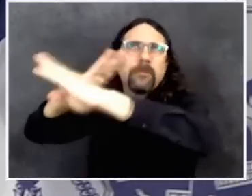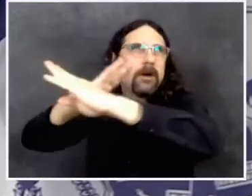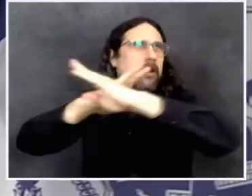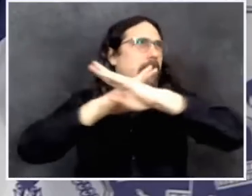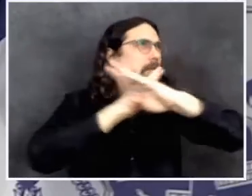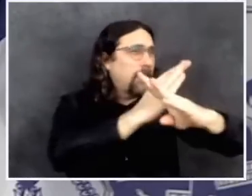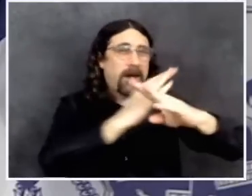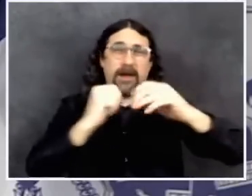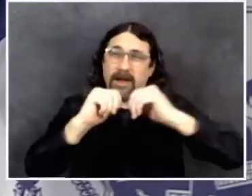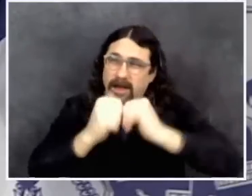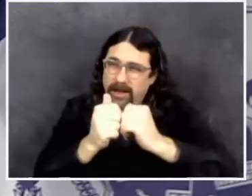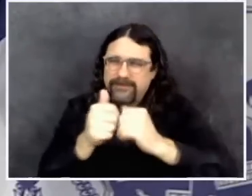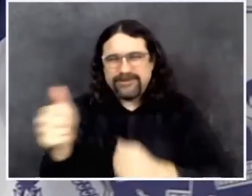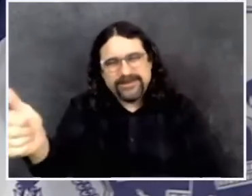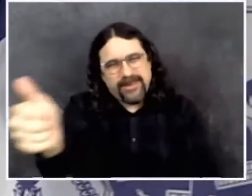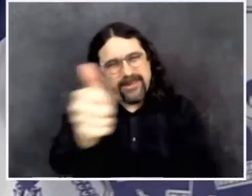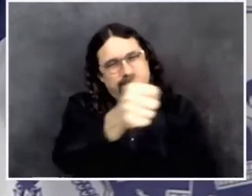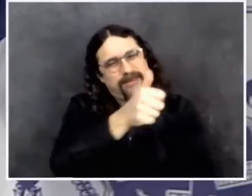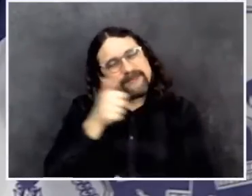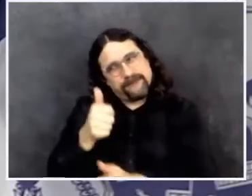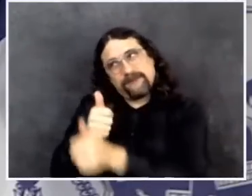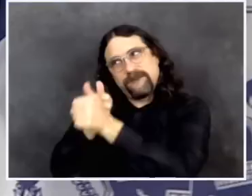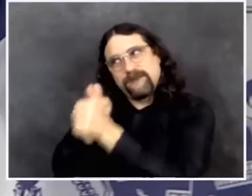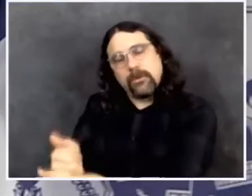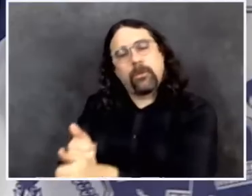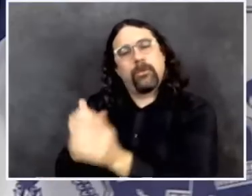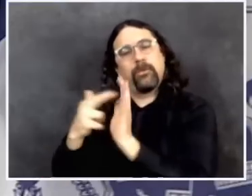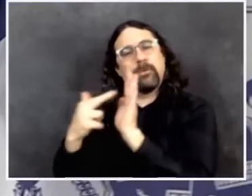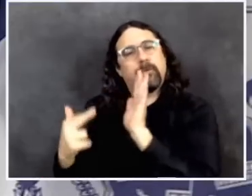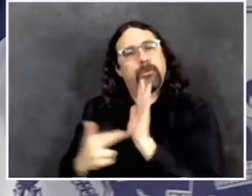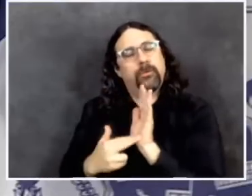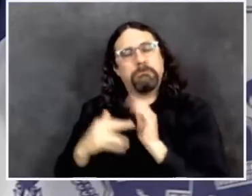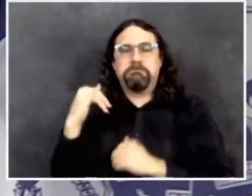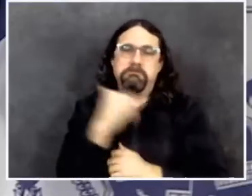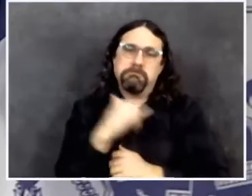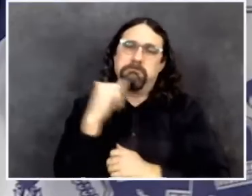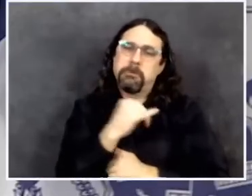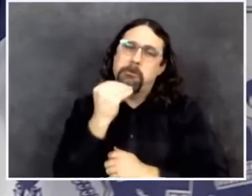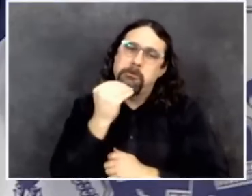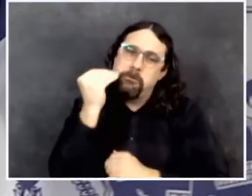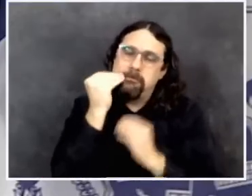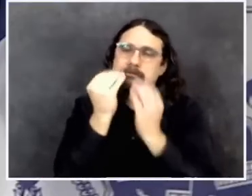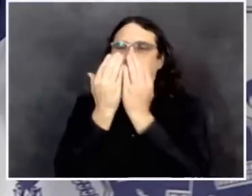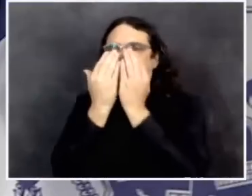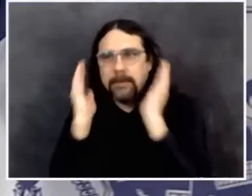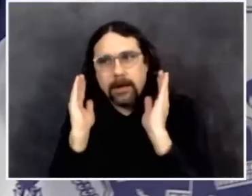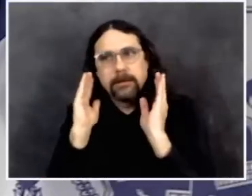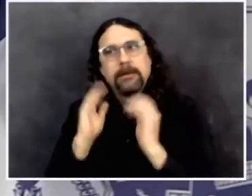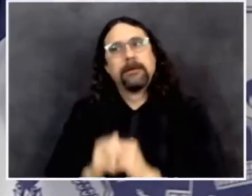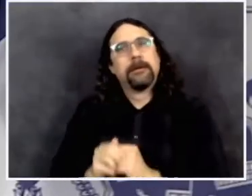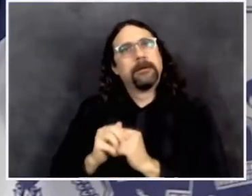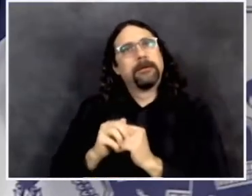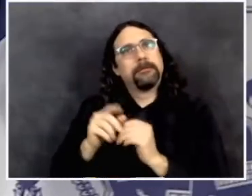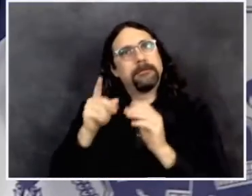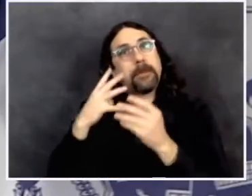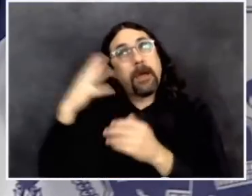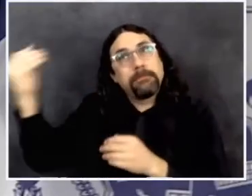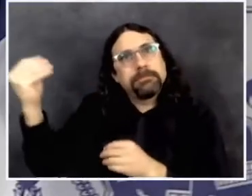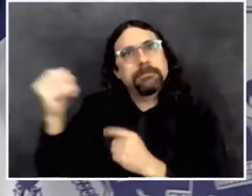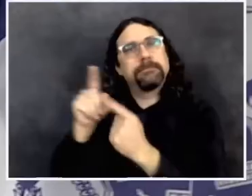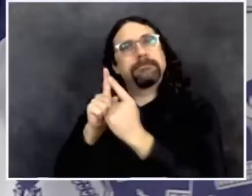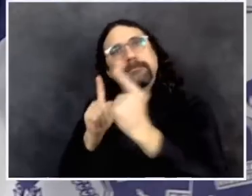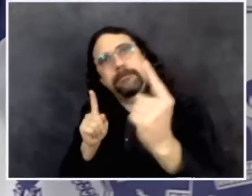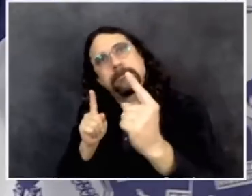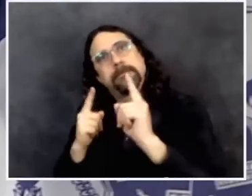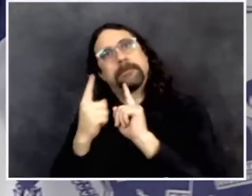you practice social distancing, every time you actually stay home, even when you wish you didn't have to, you're actually protecting those heroes